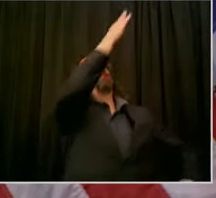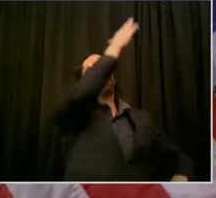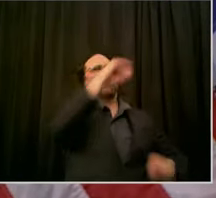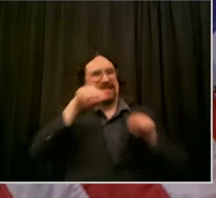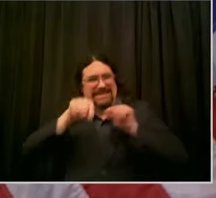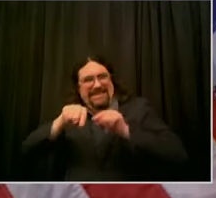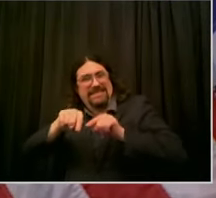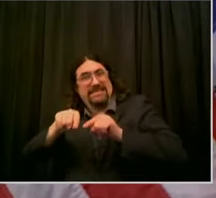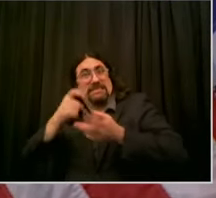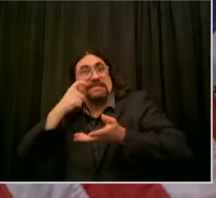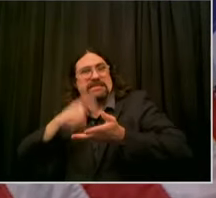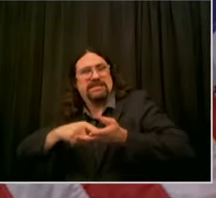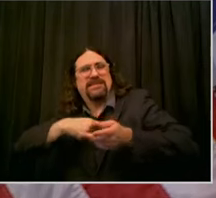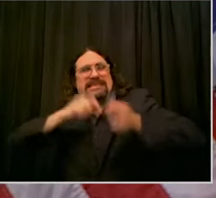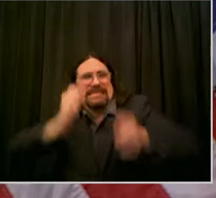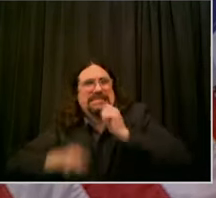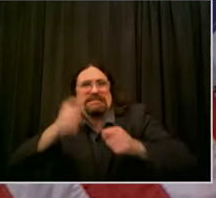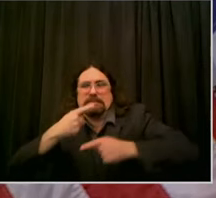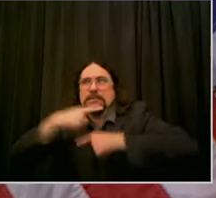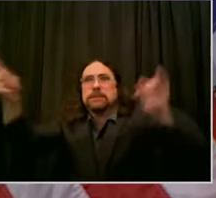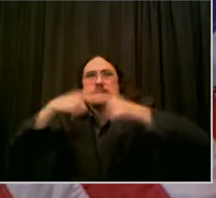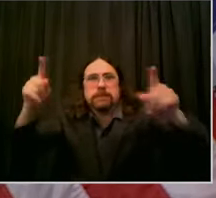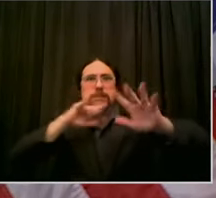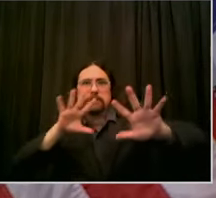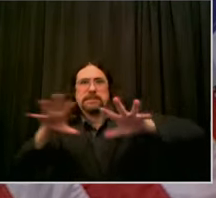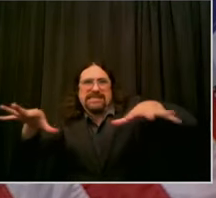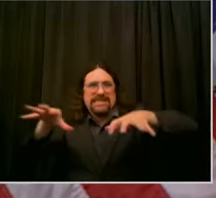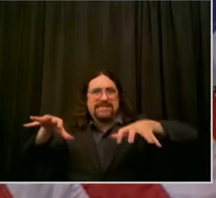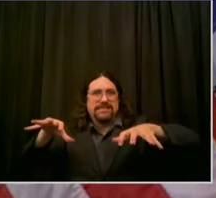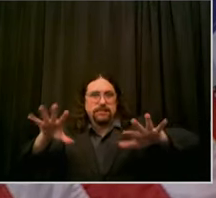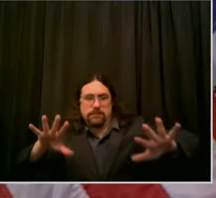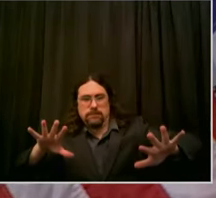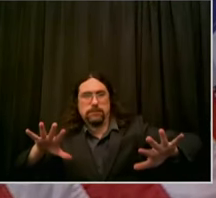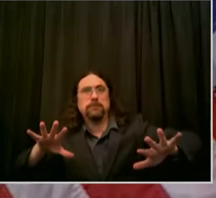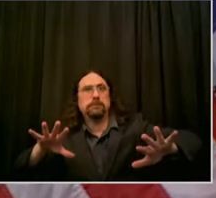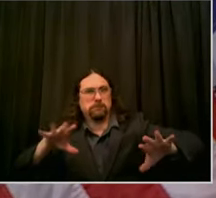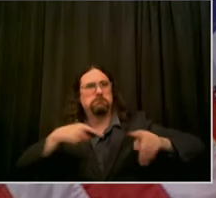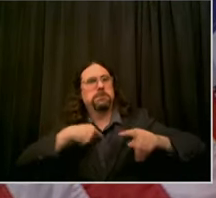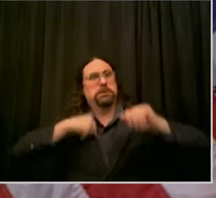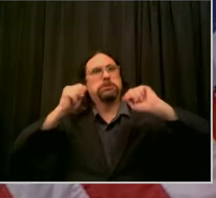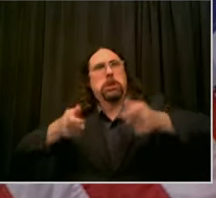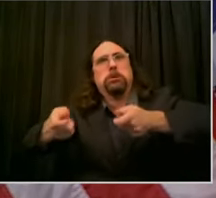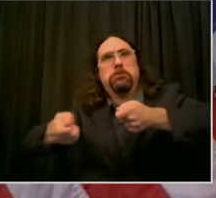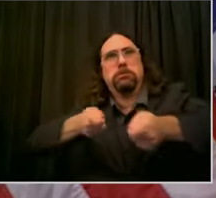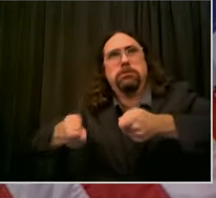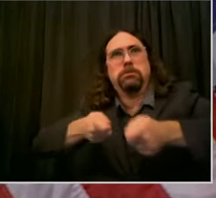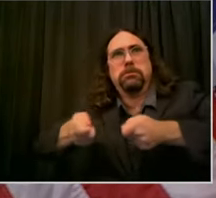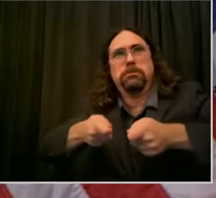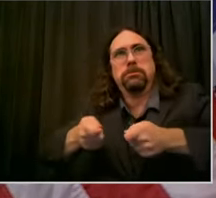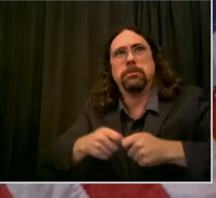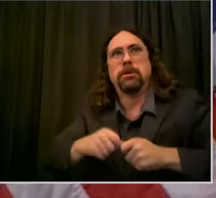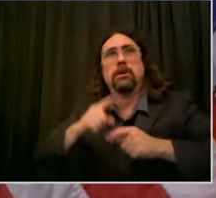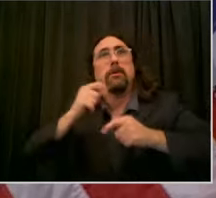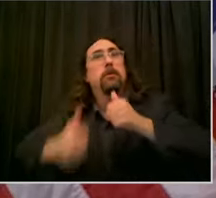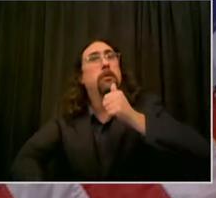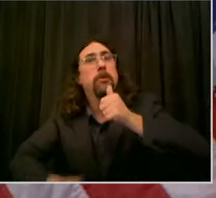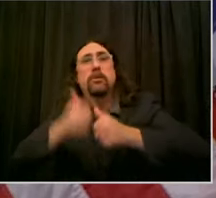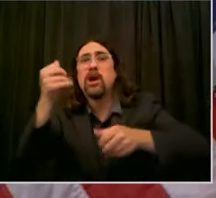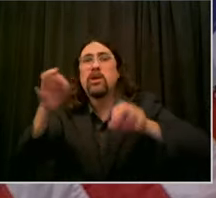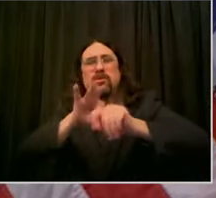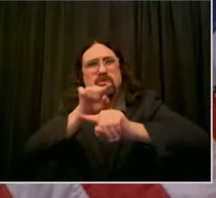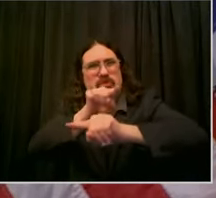high level of discipline from New Yorkers. The initial industries that are opening come with certain advantage. Construction's mainly